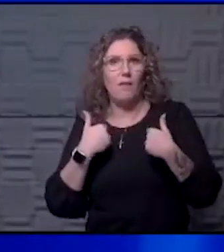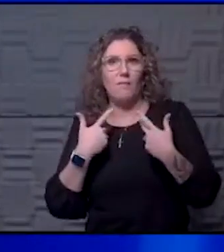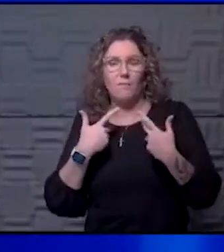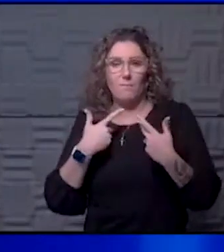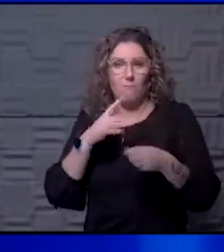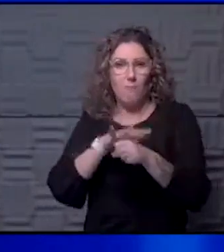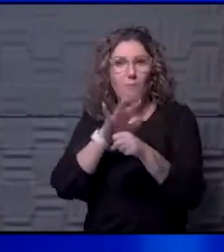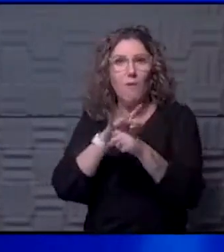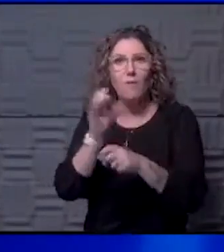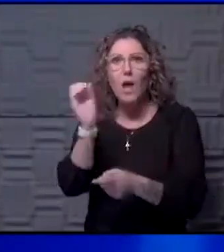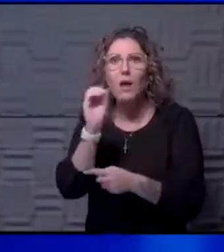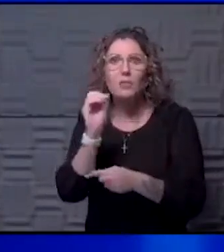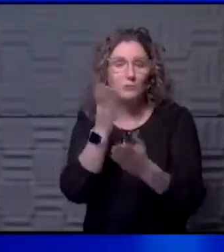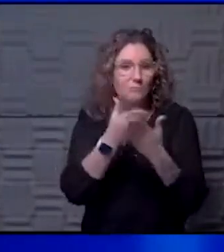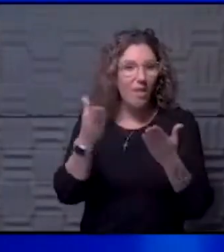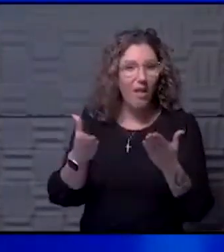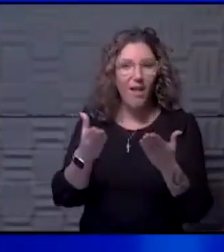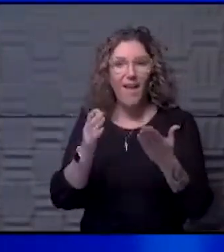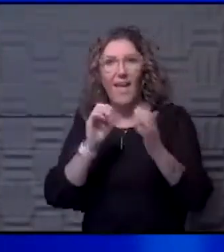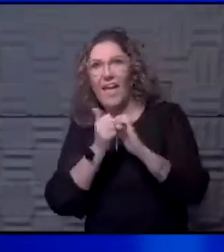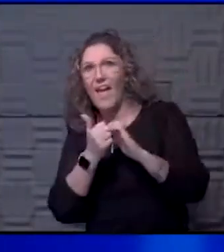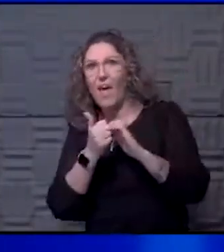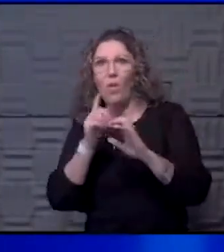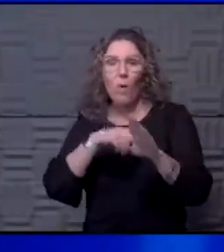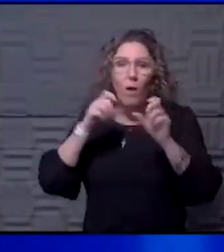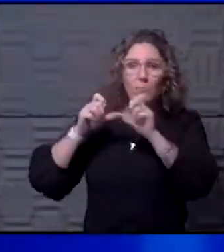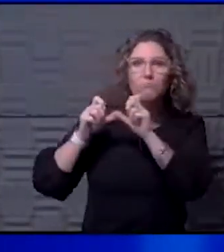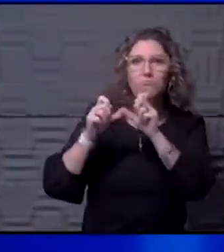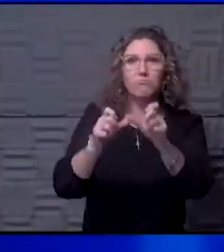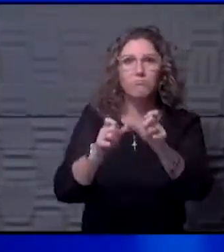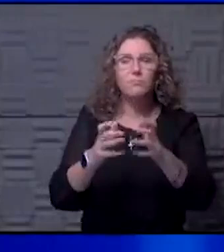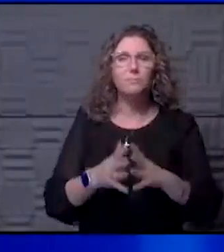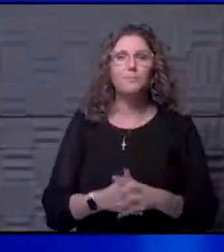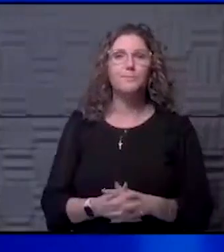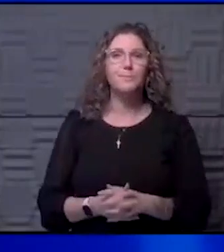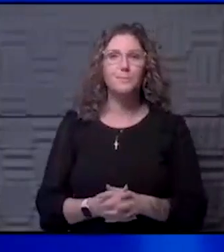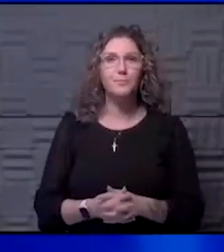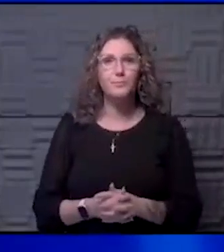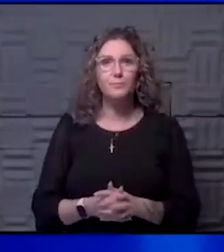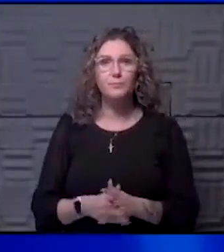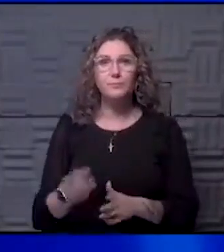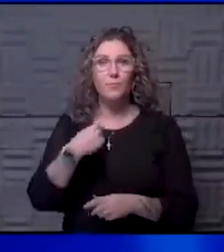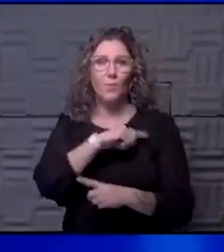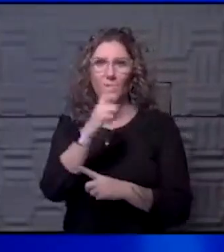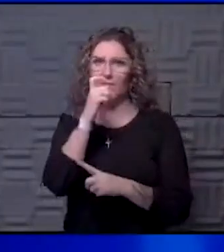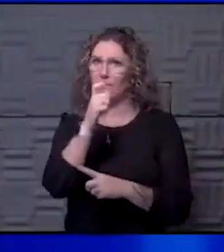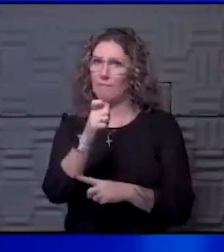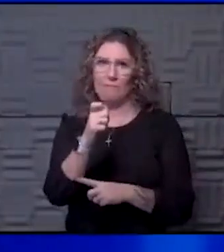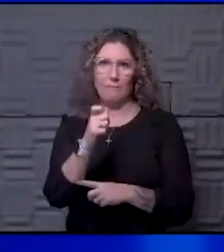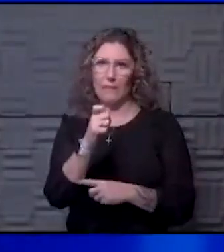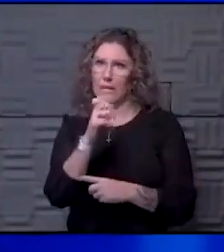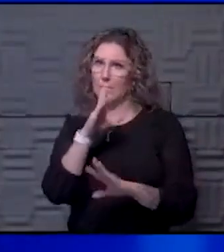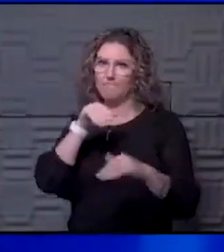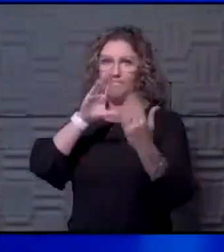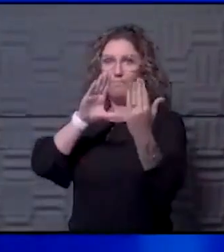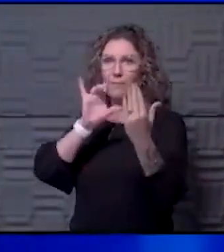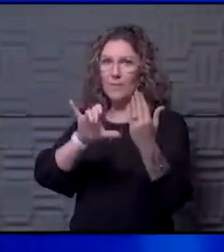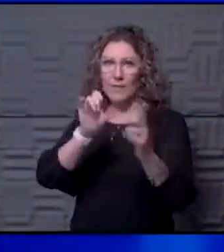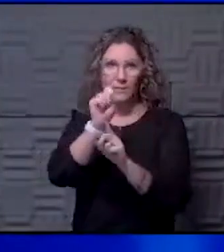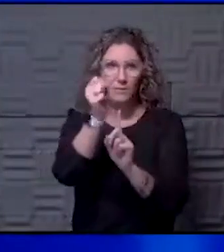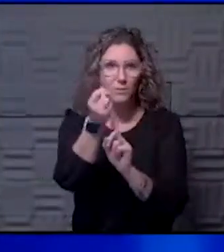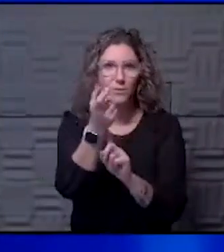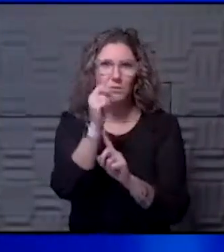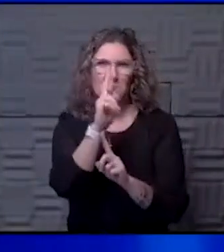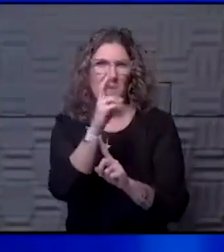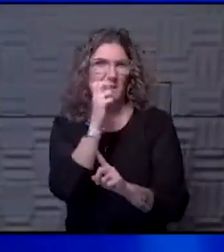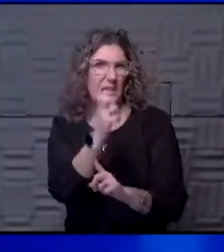supply? How many days does that supply last? So we've not run into that situation. We've not even really